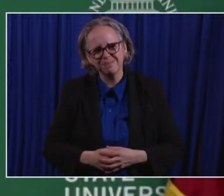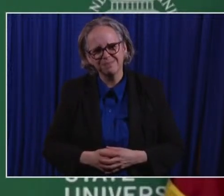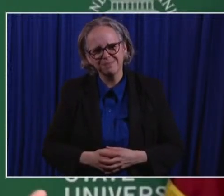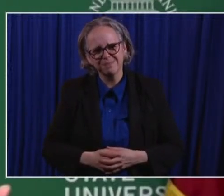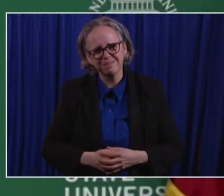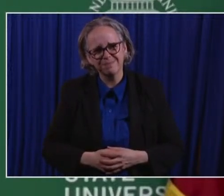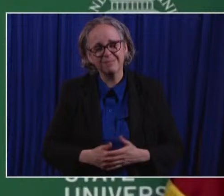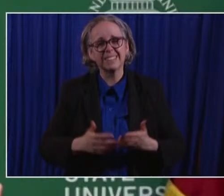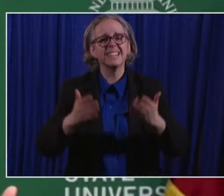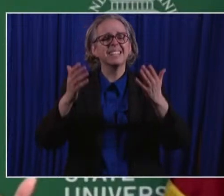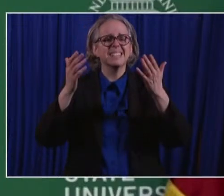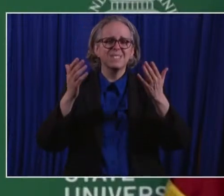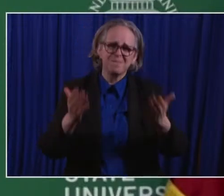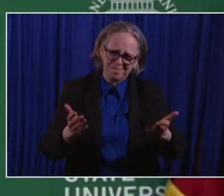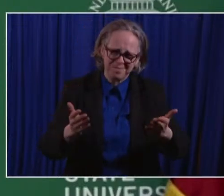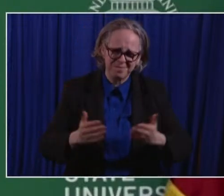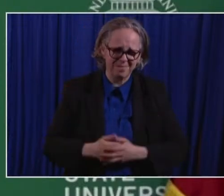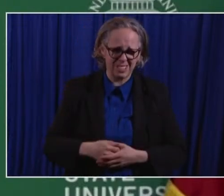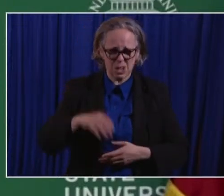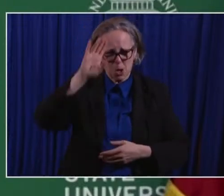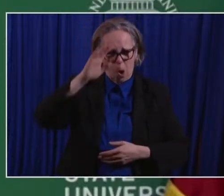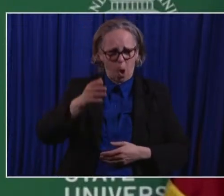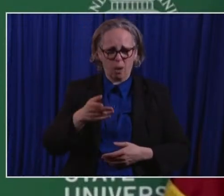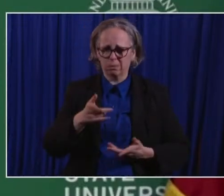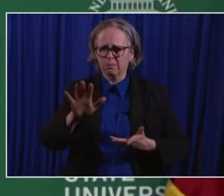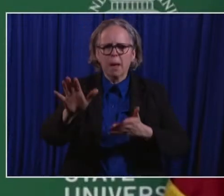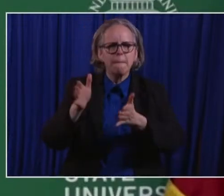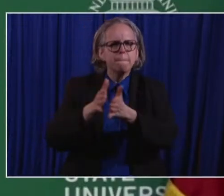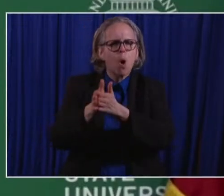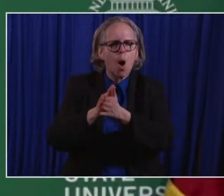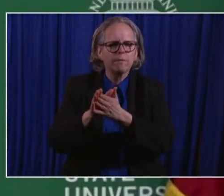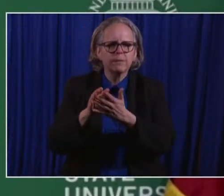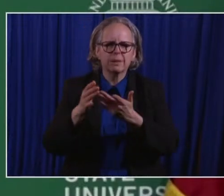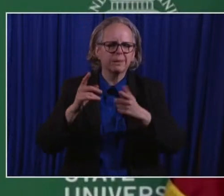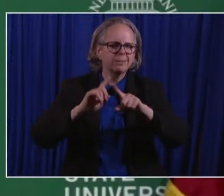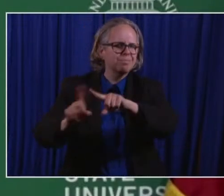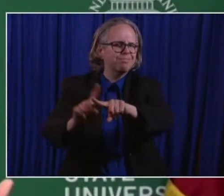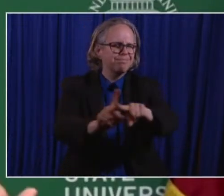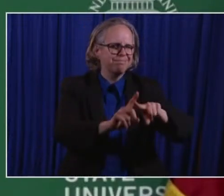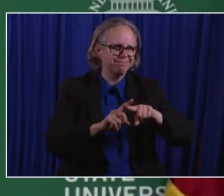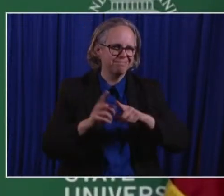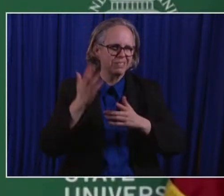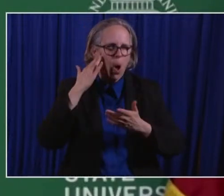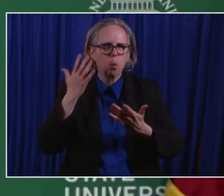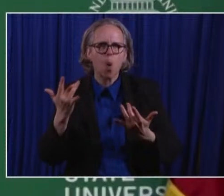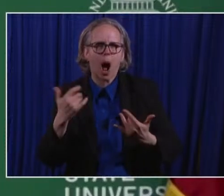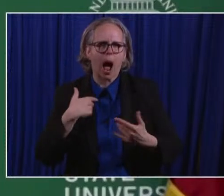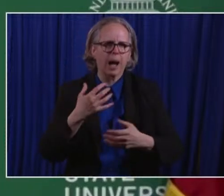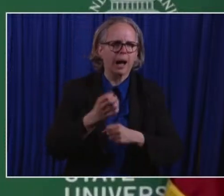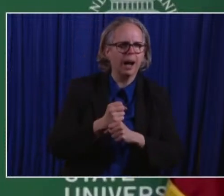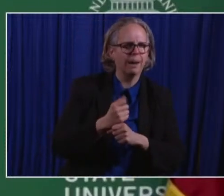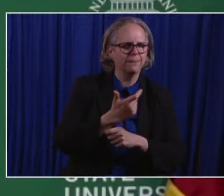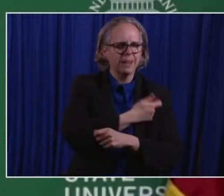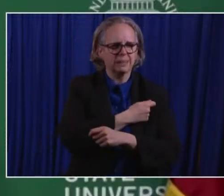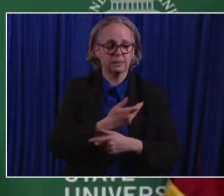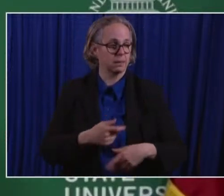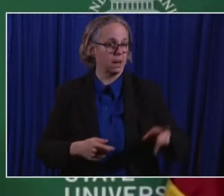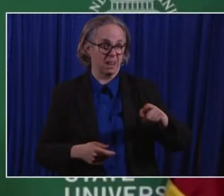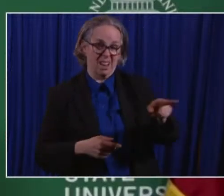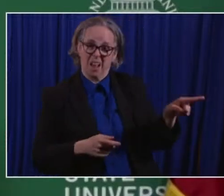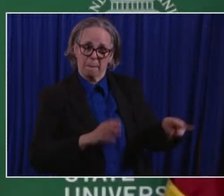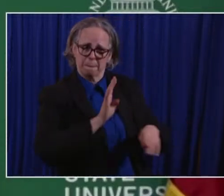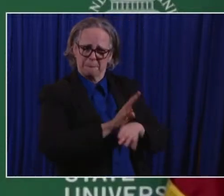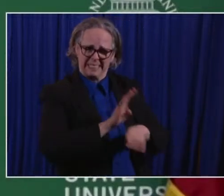everybody's motivated in a different way. I think when a business does some motivation, maybe